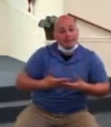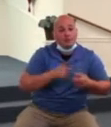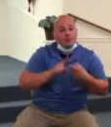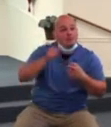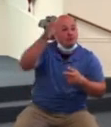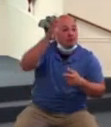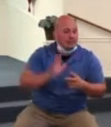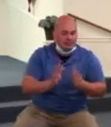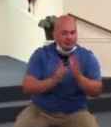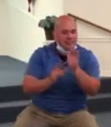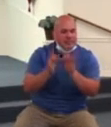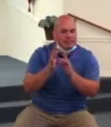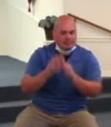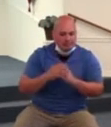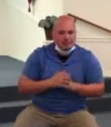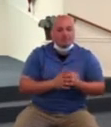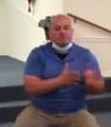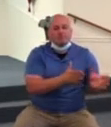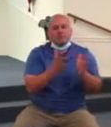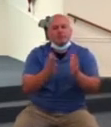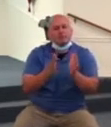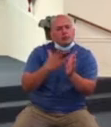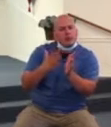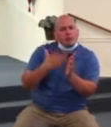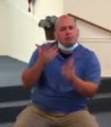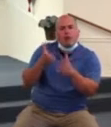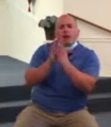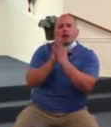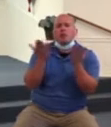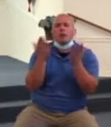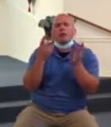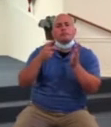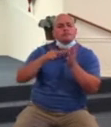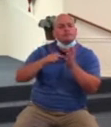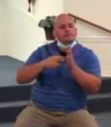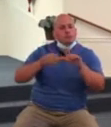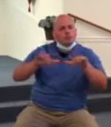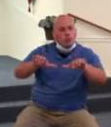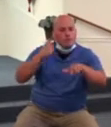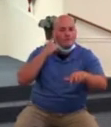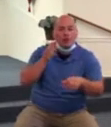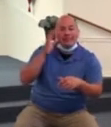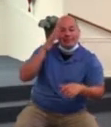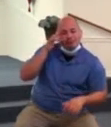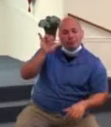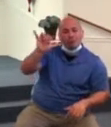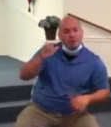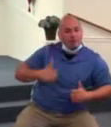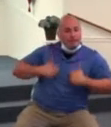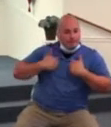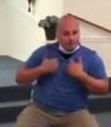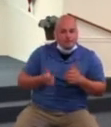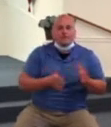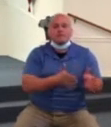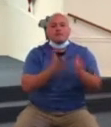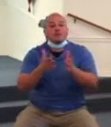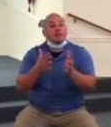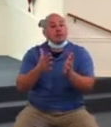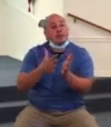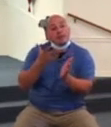do to get eternal life. Sometimes it looks like giving up something, anything, everything for the kingdom of